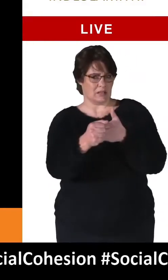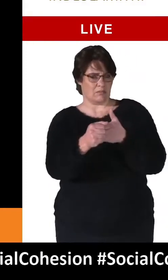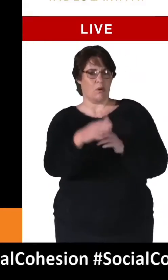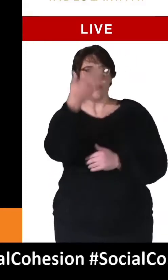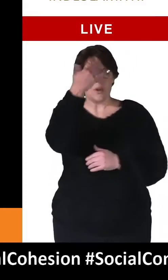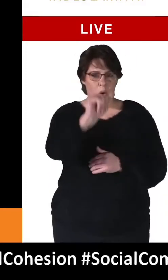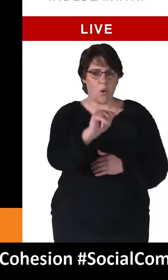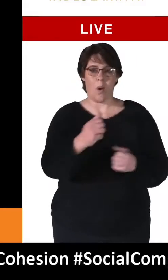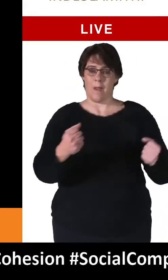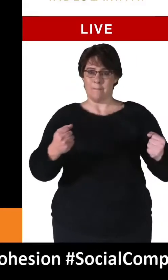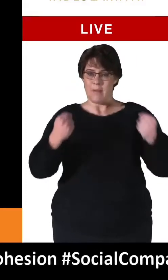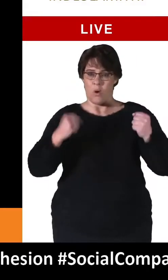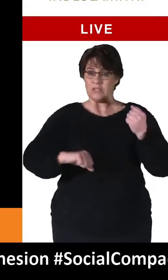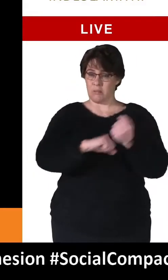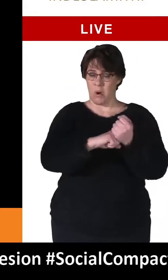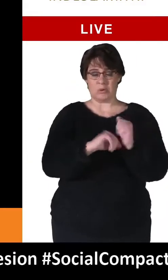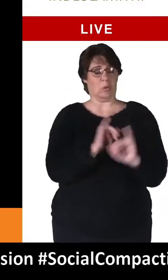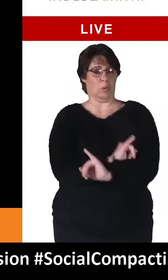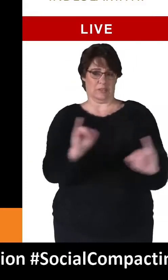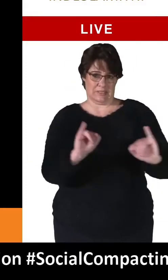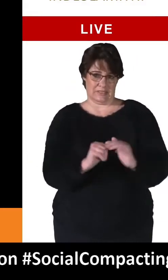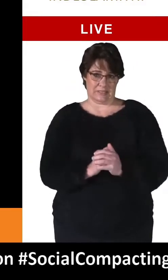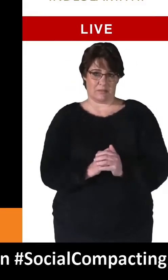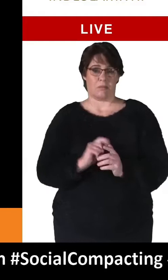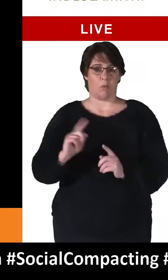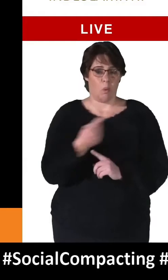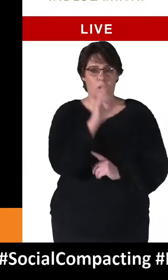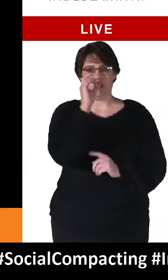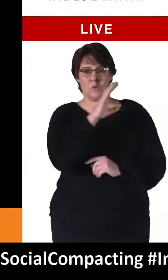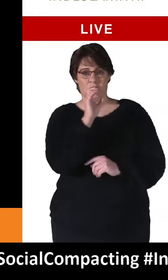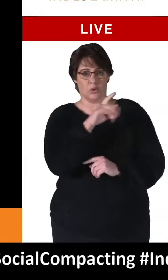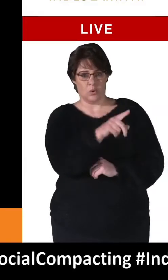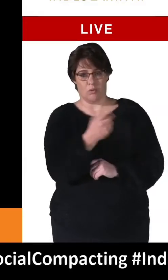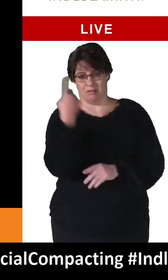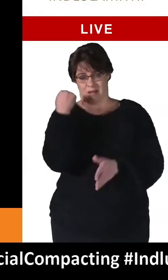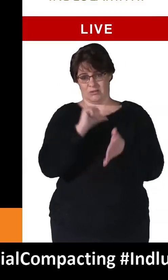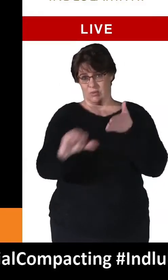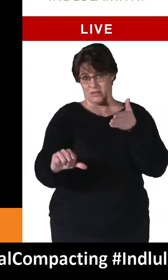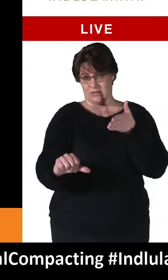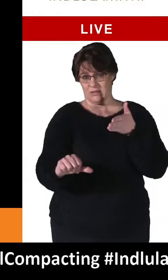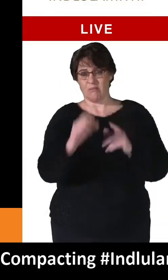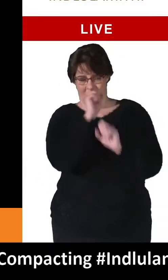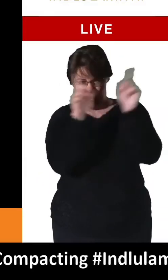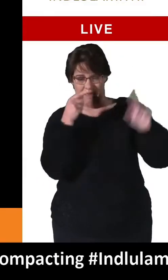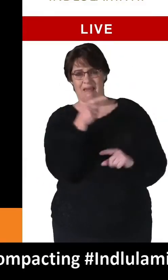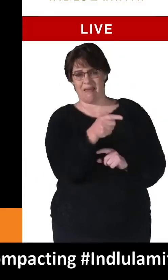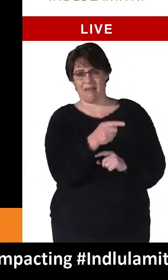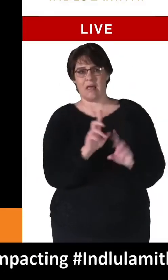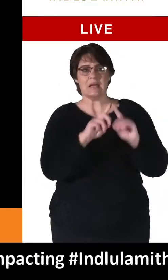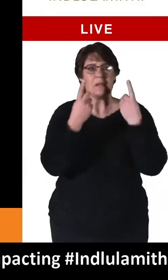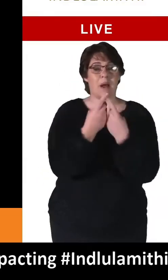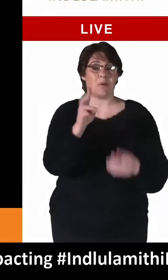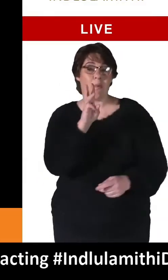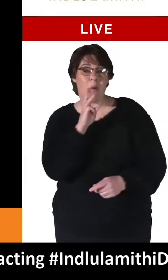power support has worsened. Certainly everybody in Soweto this past week is very aware of that. The Department of